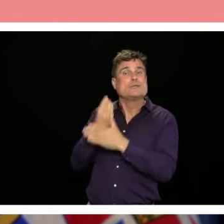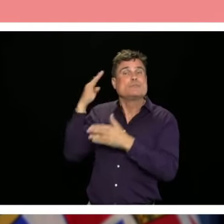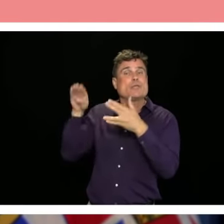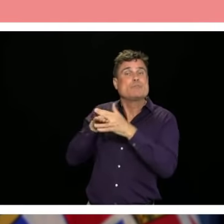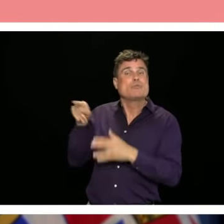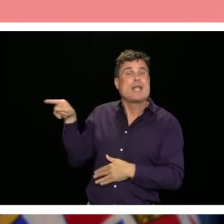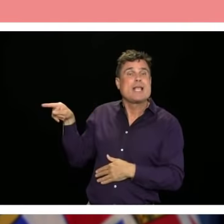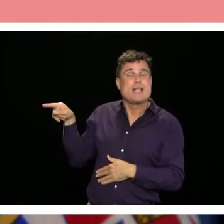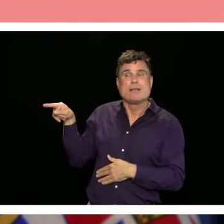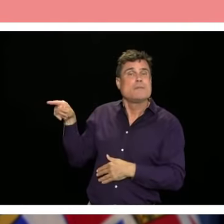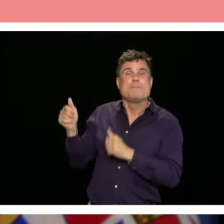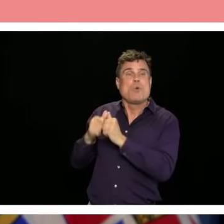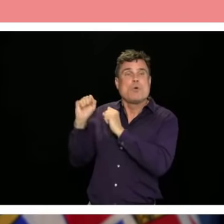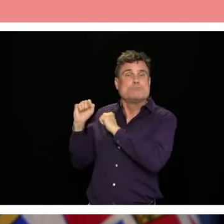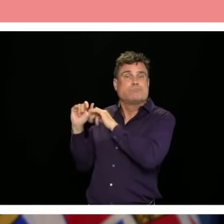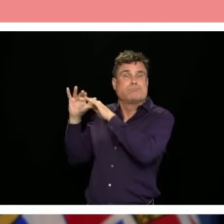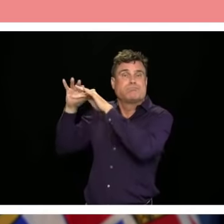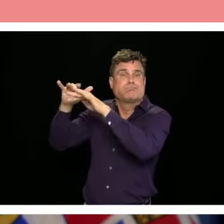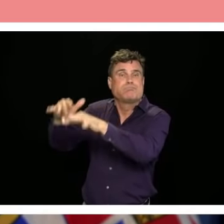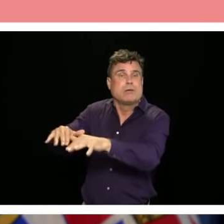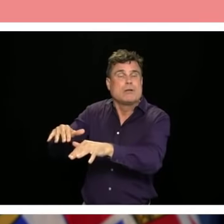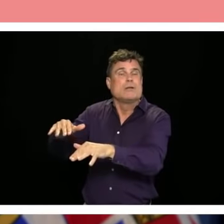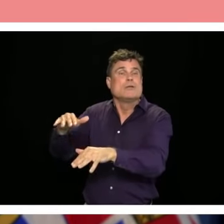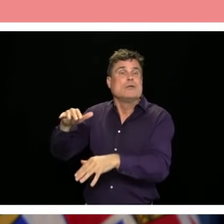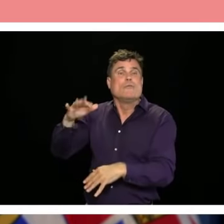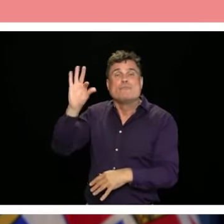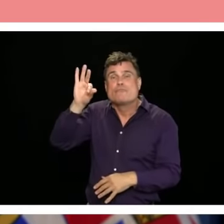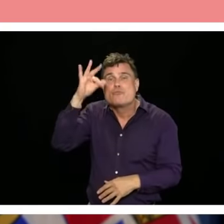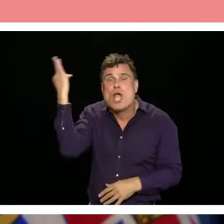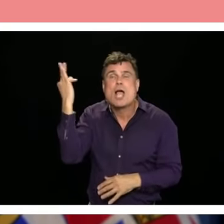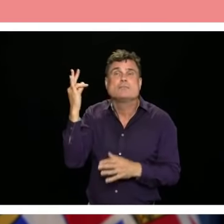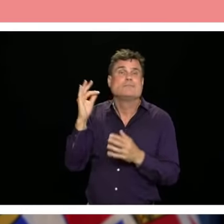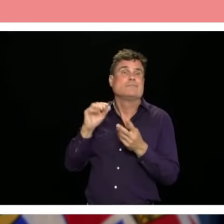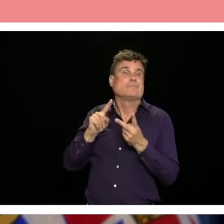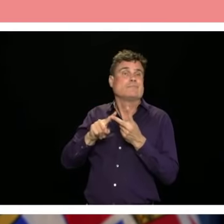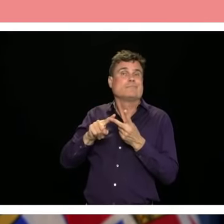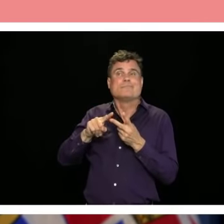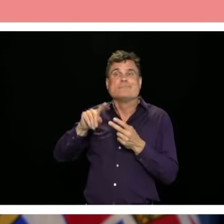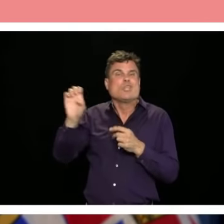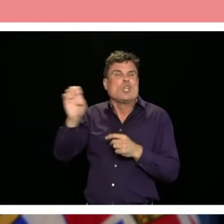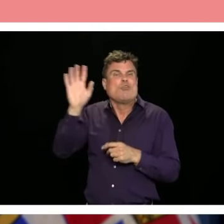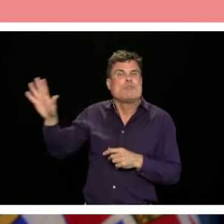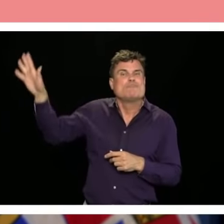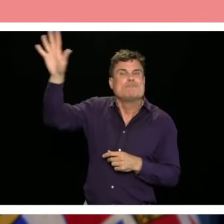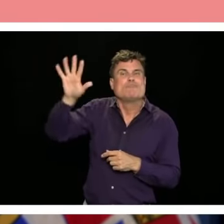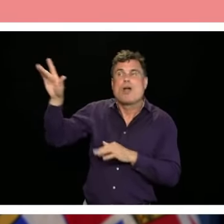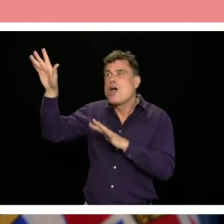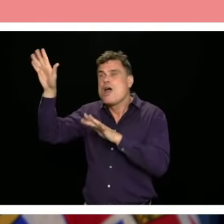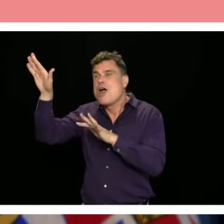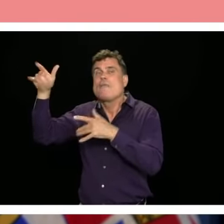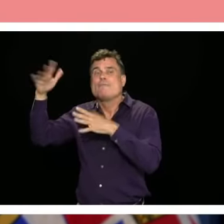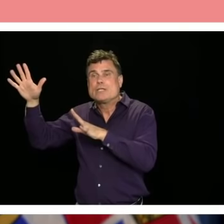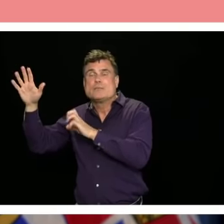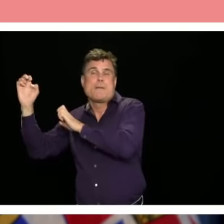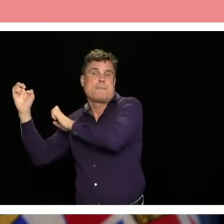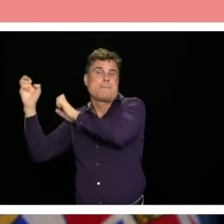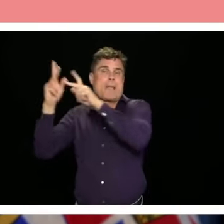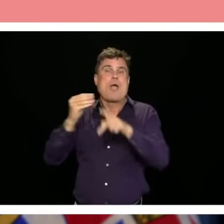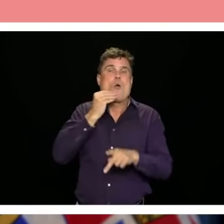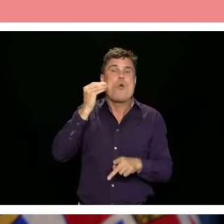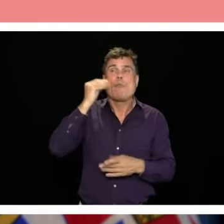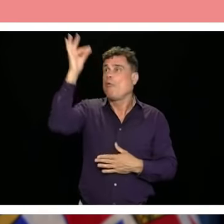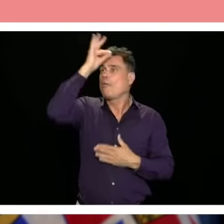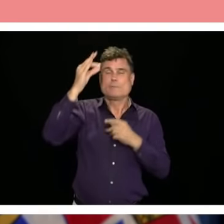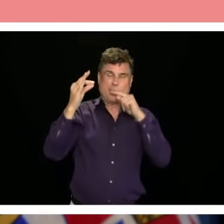to Europe. And this is one of the issues that we recognized in Quebec, where there was a lot of travel back